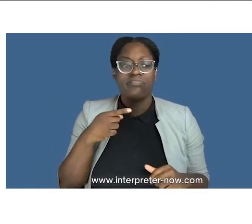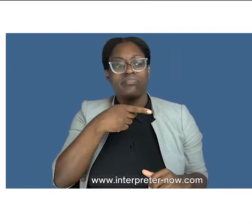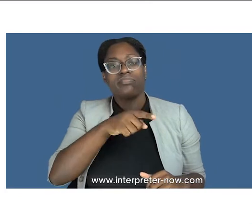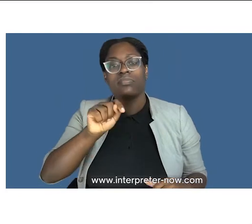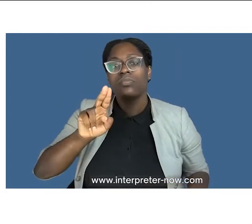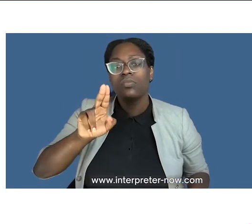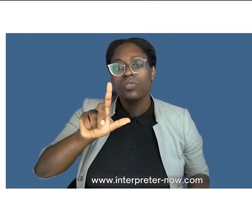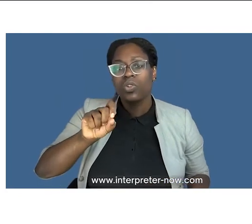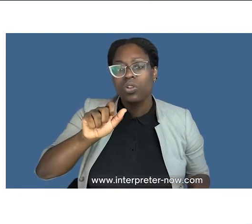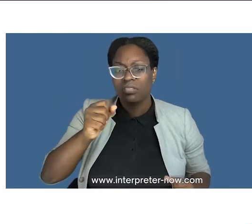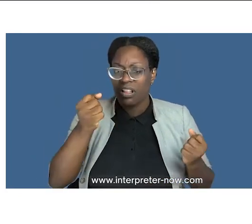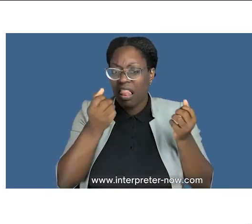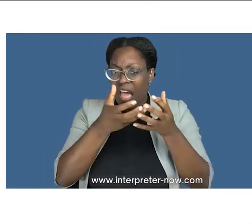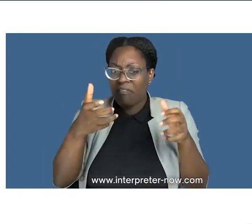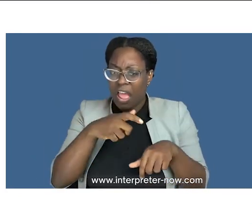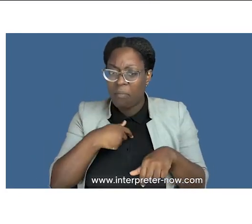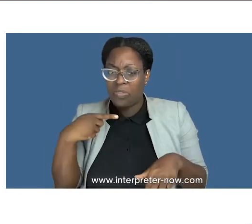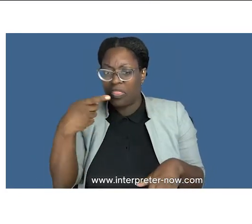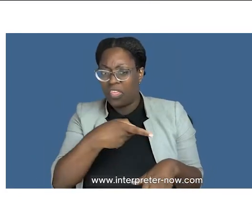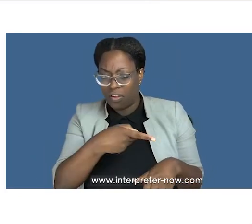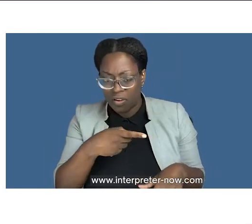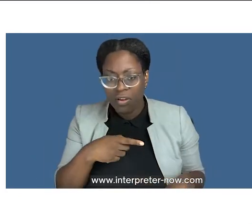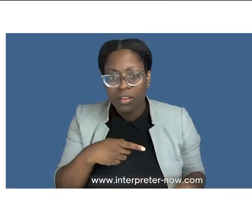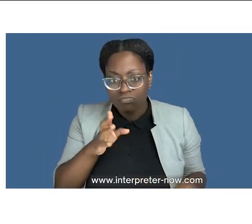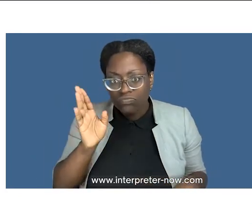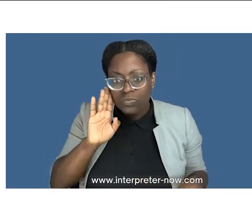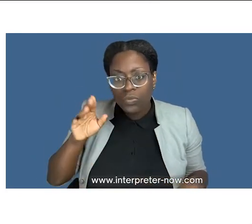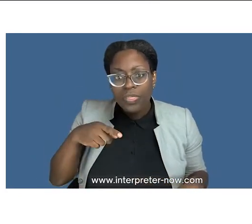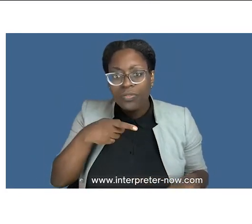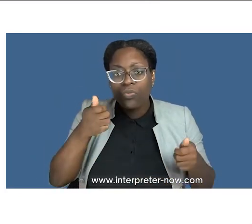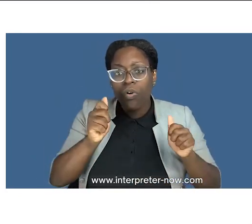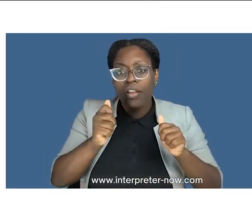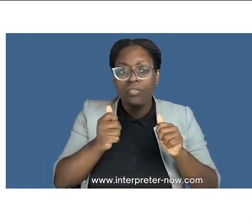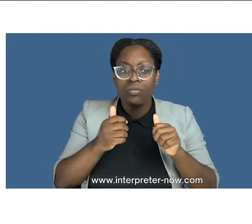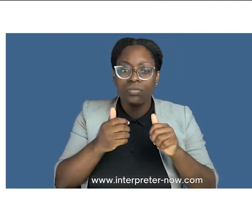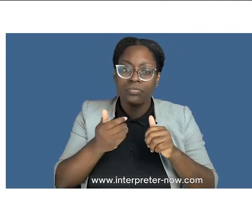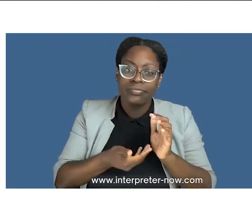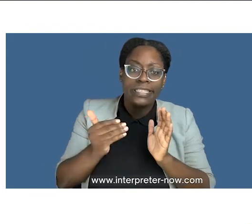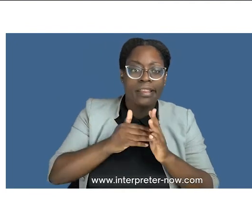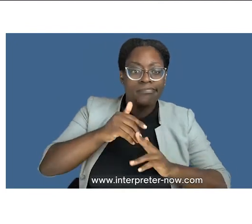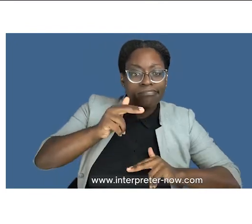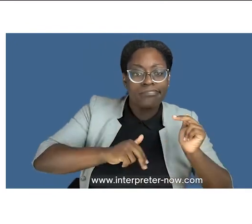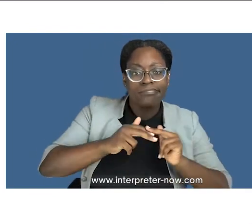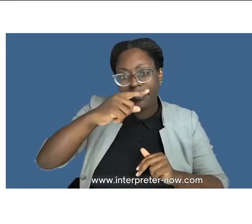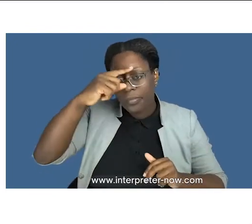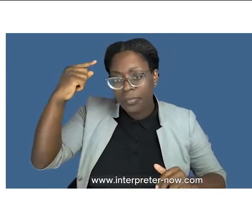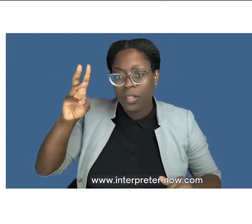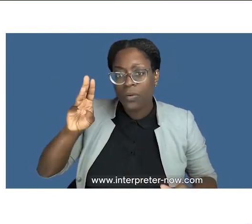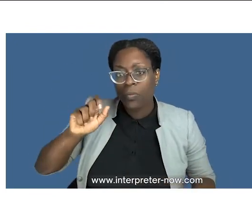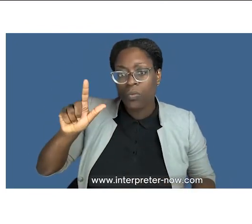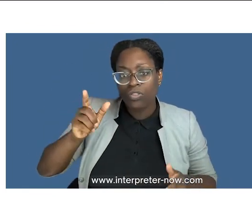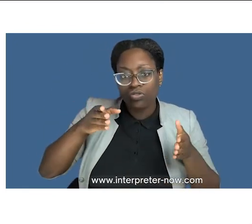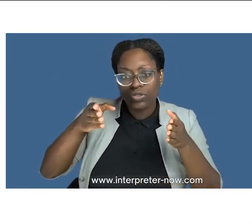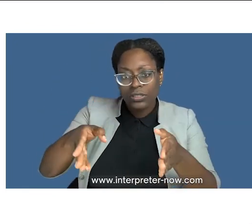where we're trying to rebuild Black Wall Street. And I found it fascinating to be part of a